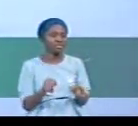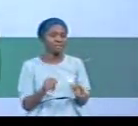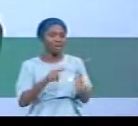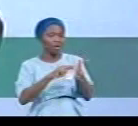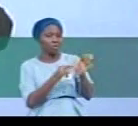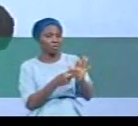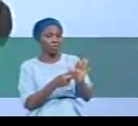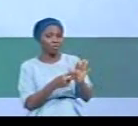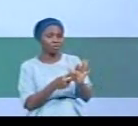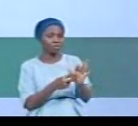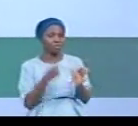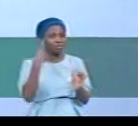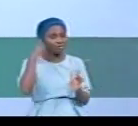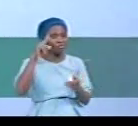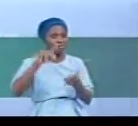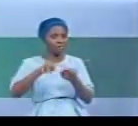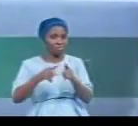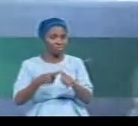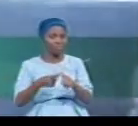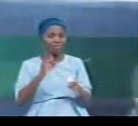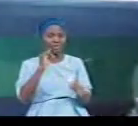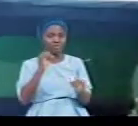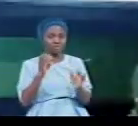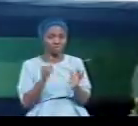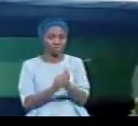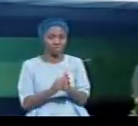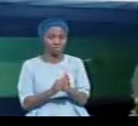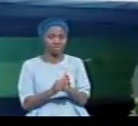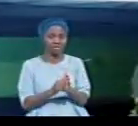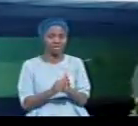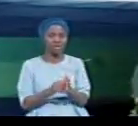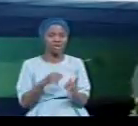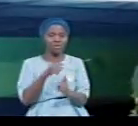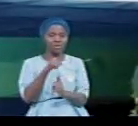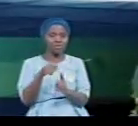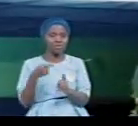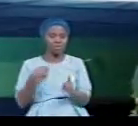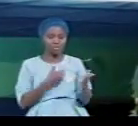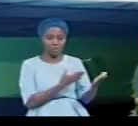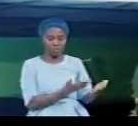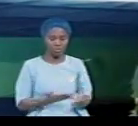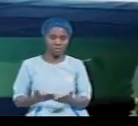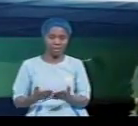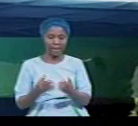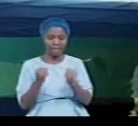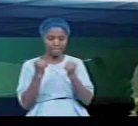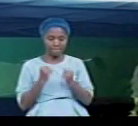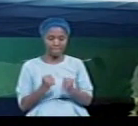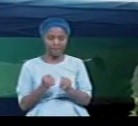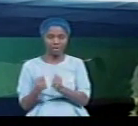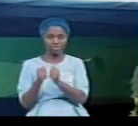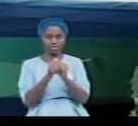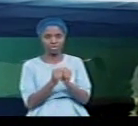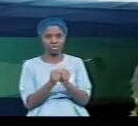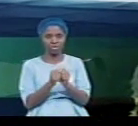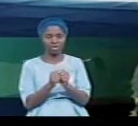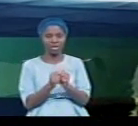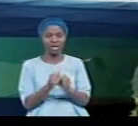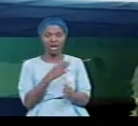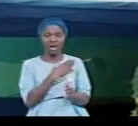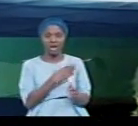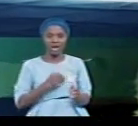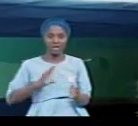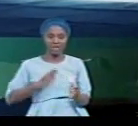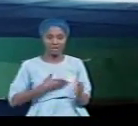partnership is so that it are bringing power together, in our coupling our strength